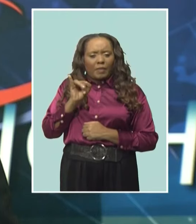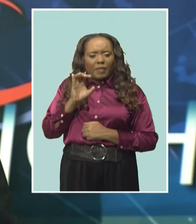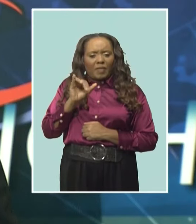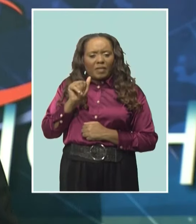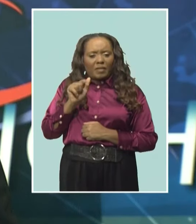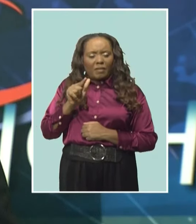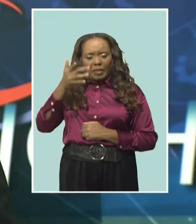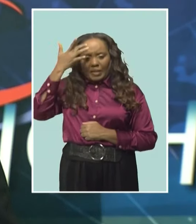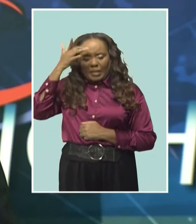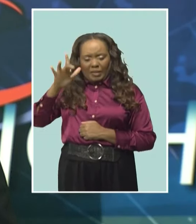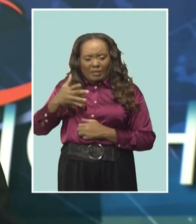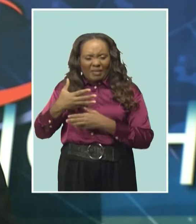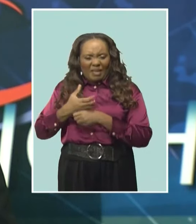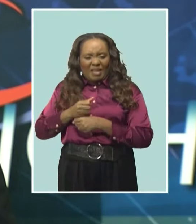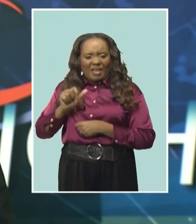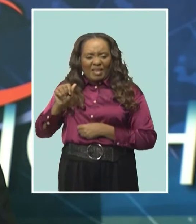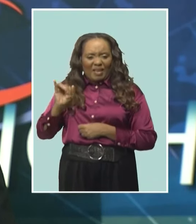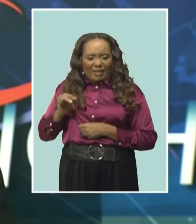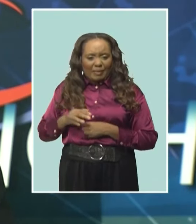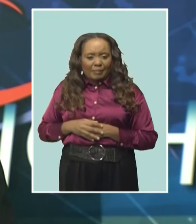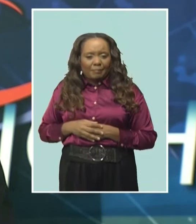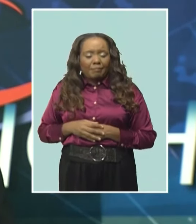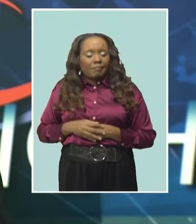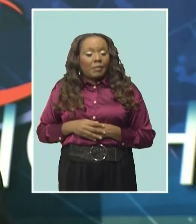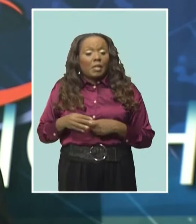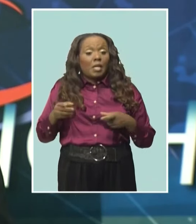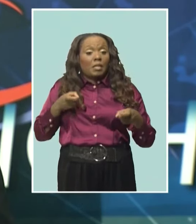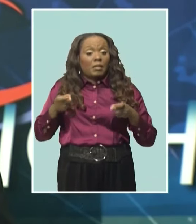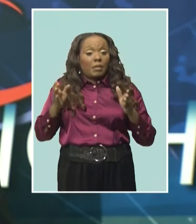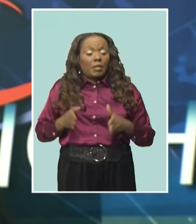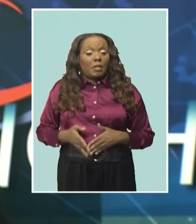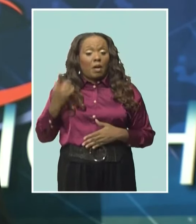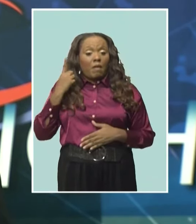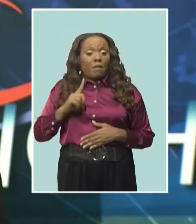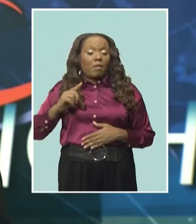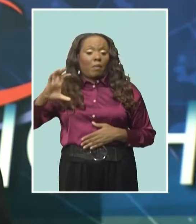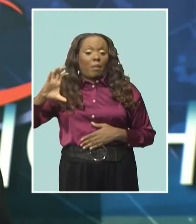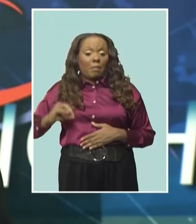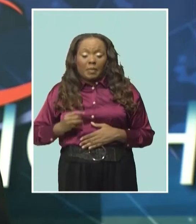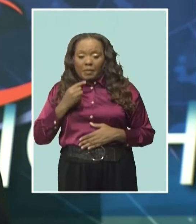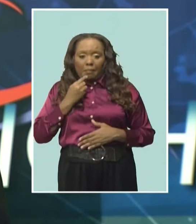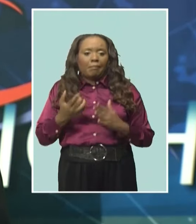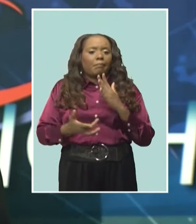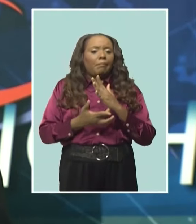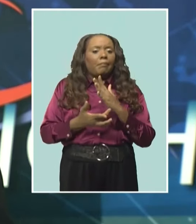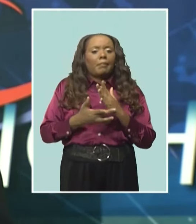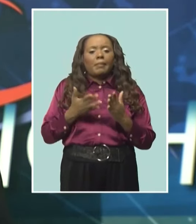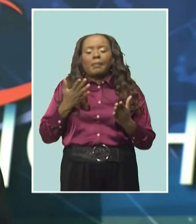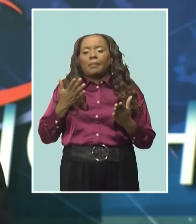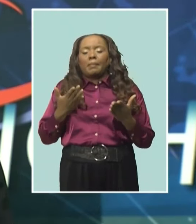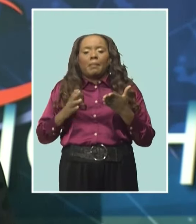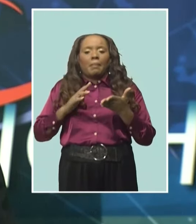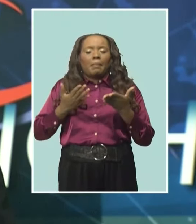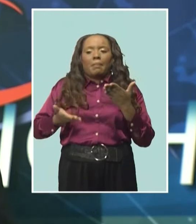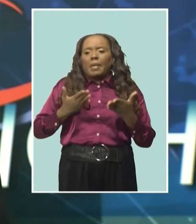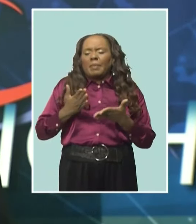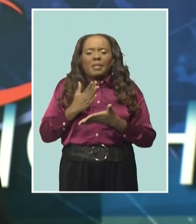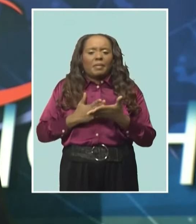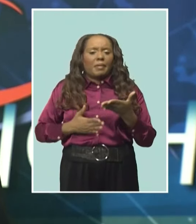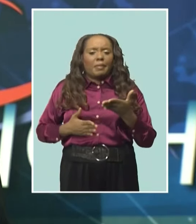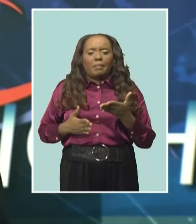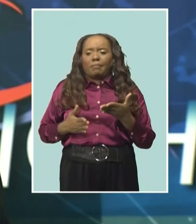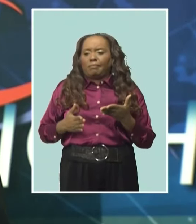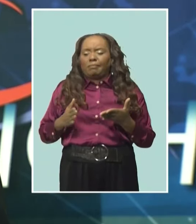of Carisec Global Inc., Edward Millington. He says while the introduction of the technology may make some jobs redundant, it